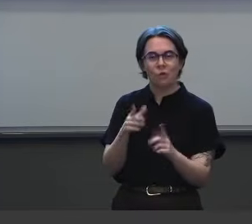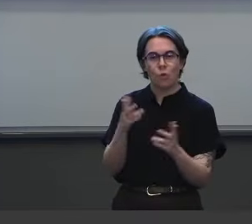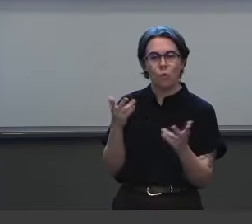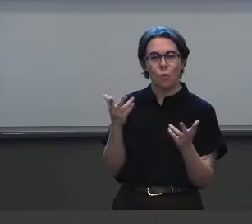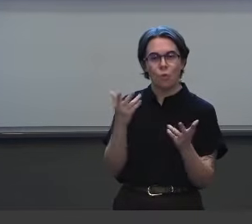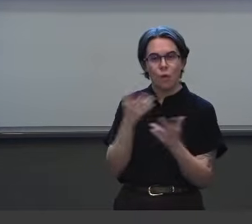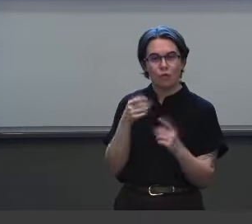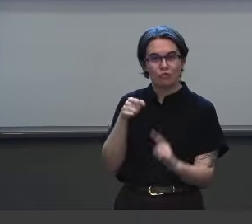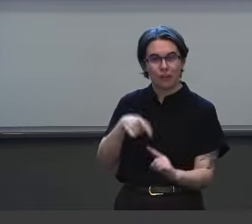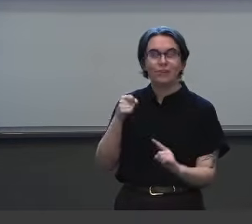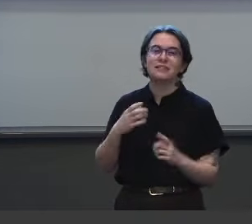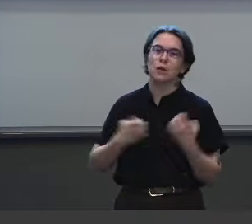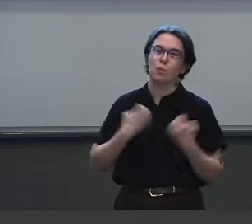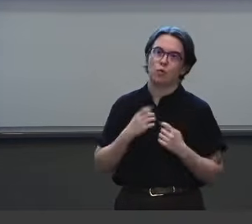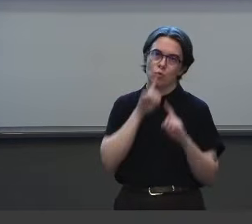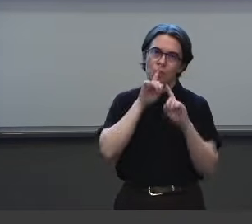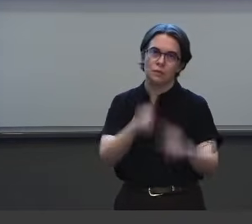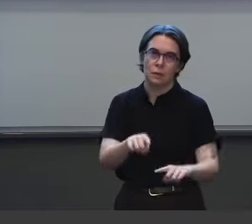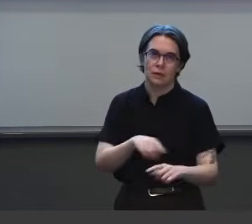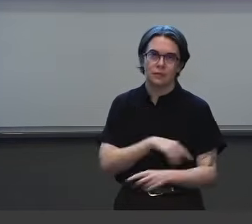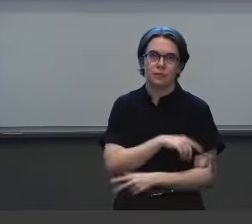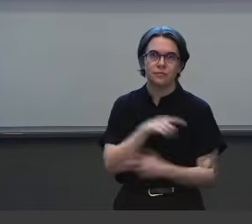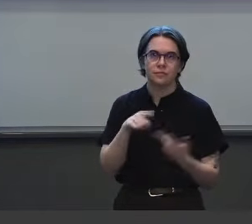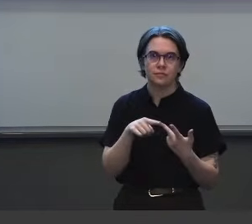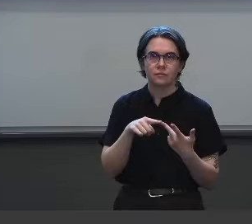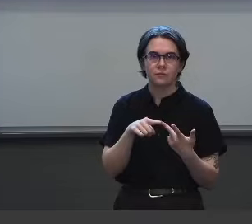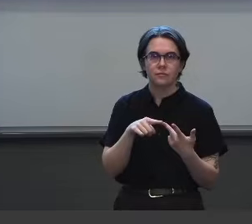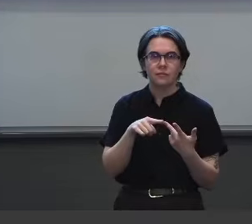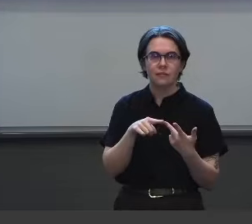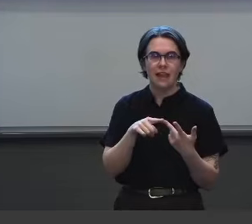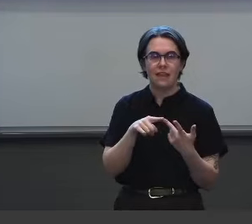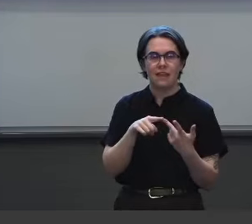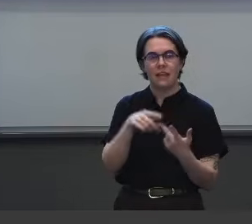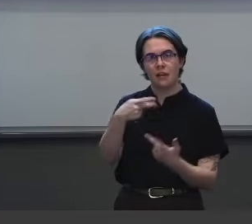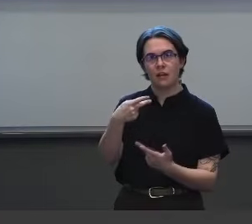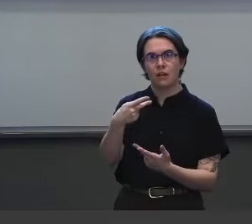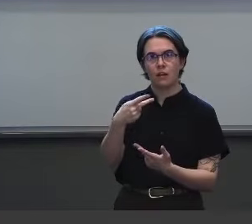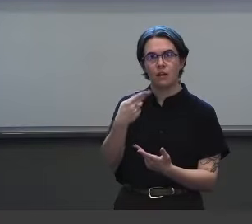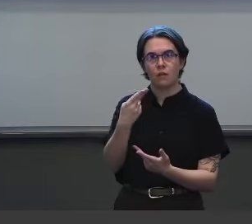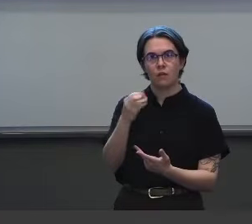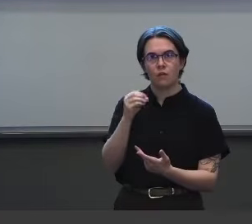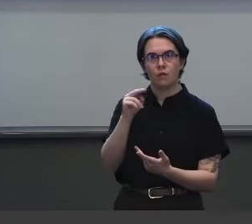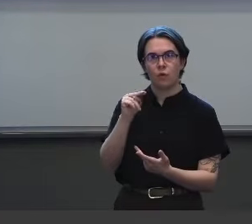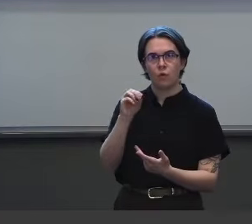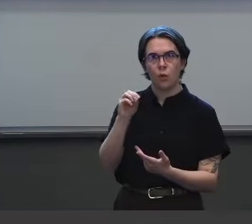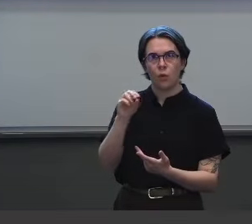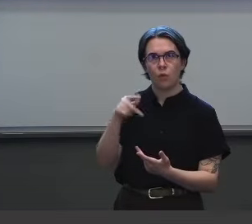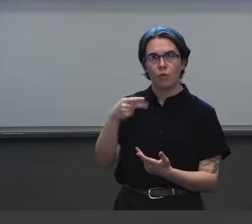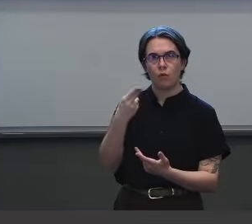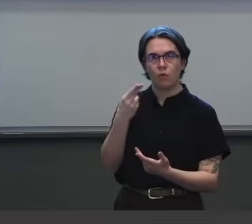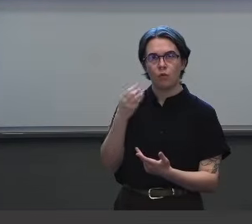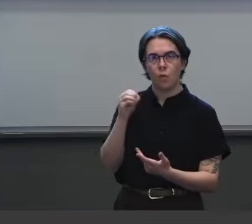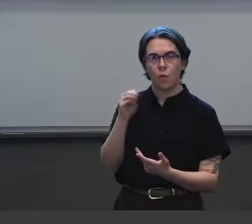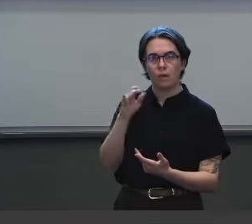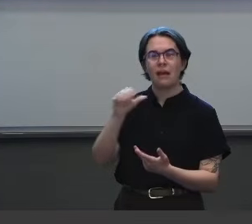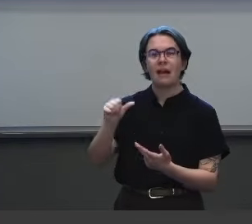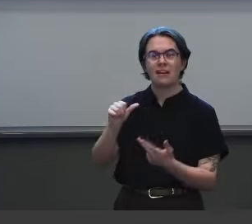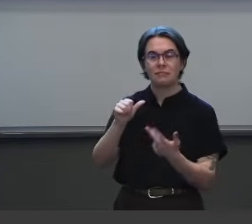phonophobia, which is another thing we've been talking about today, is a specific fear of sound. So even anticipating a sound might occur